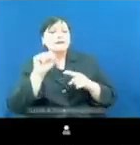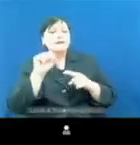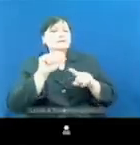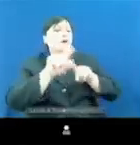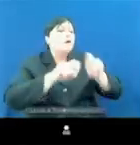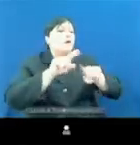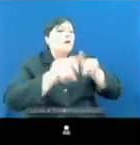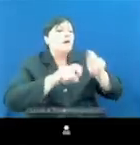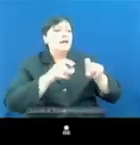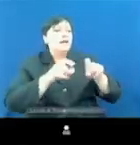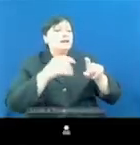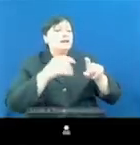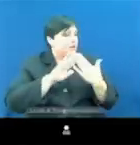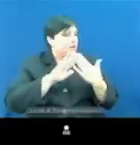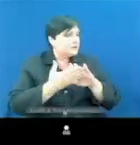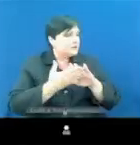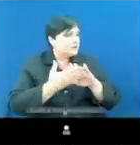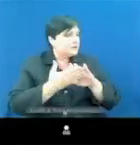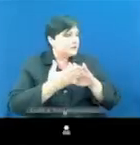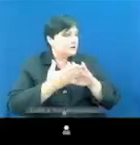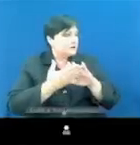Mirandized.